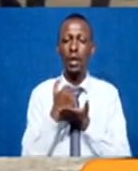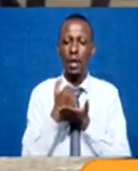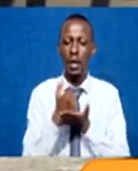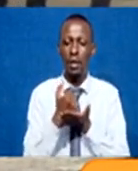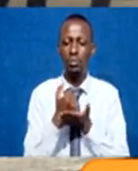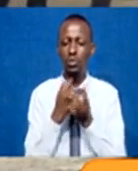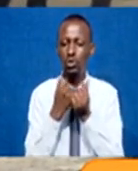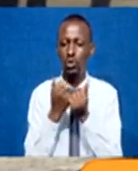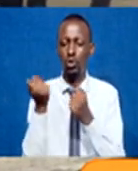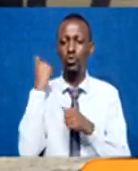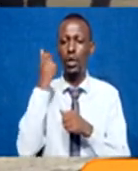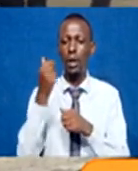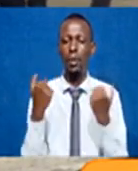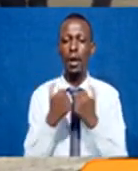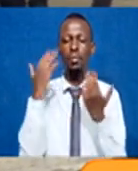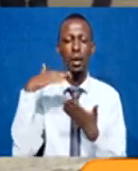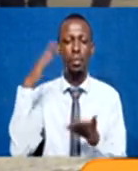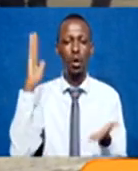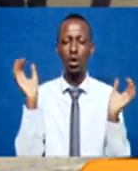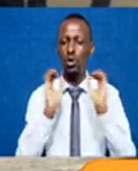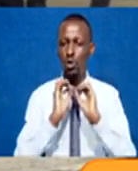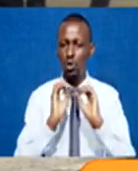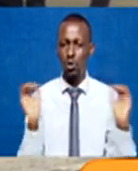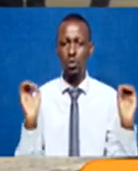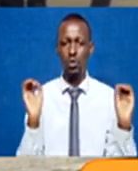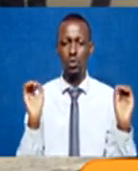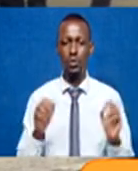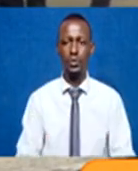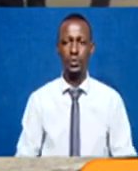to suppress the number even further. Laura Otieno, Citizen TV.